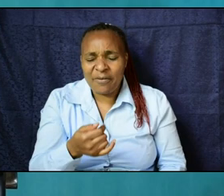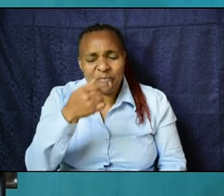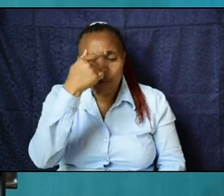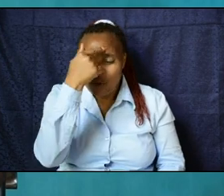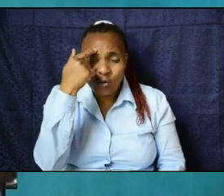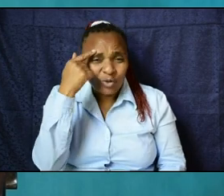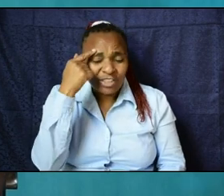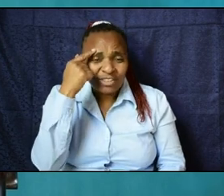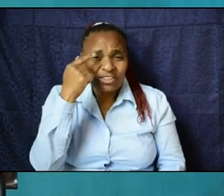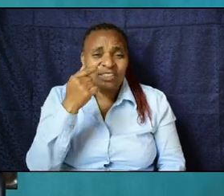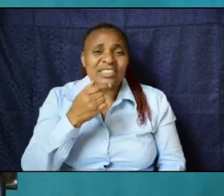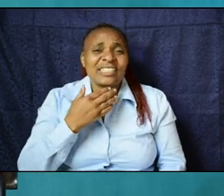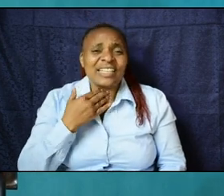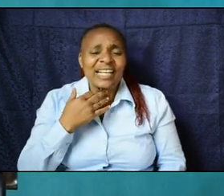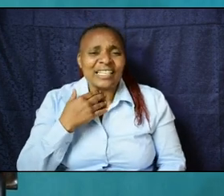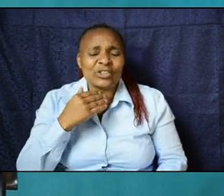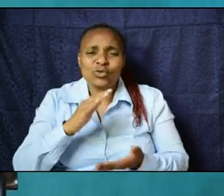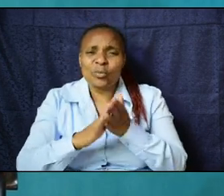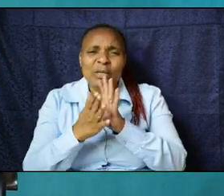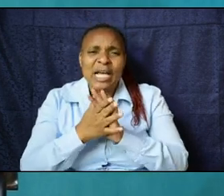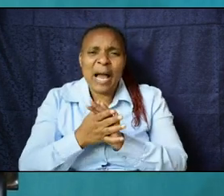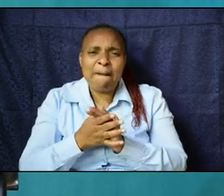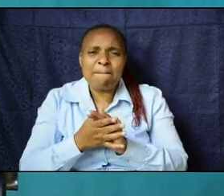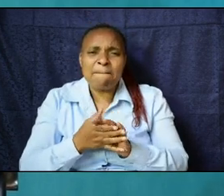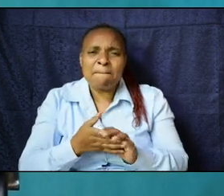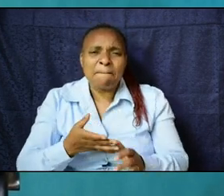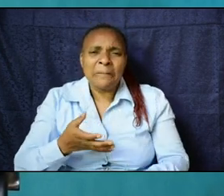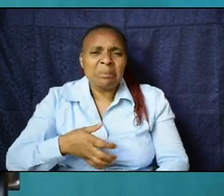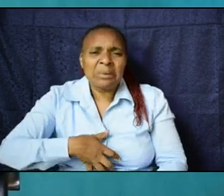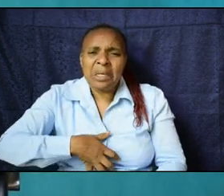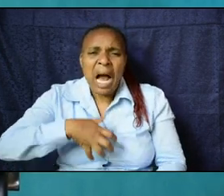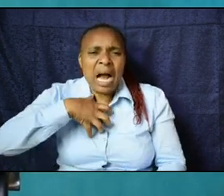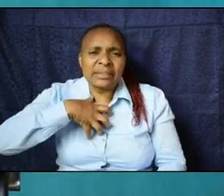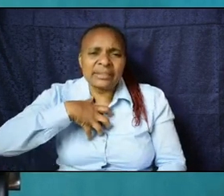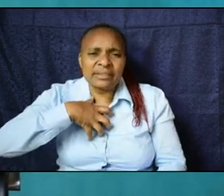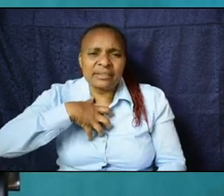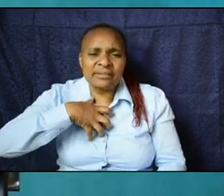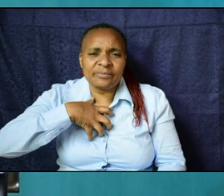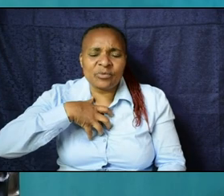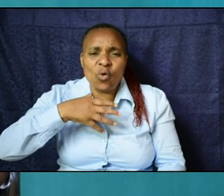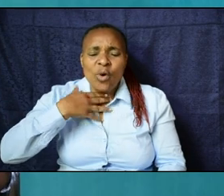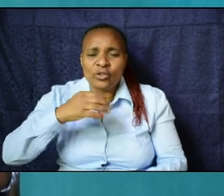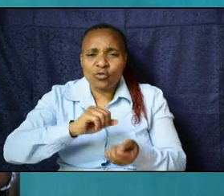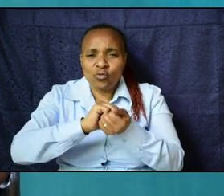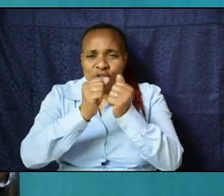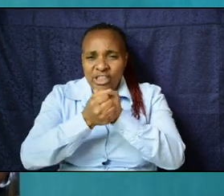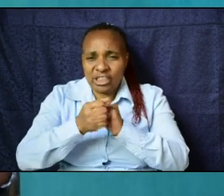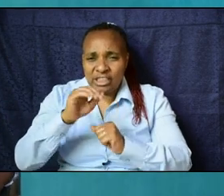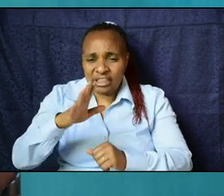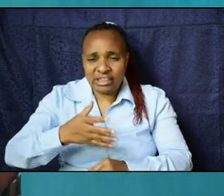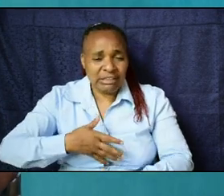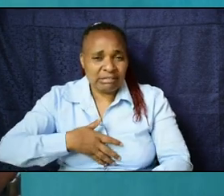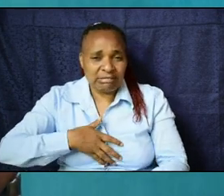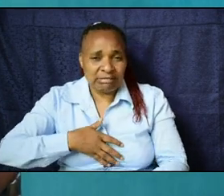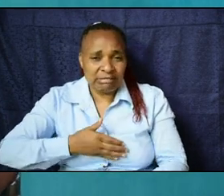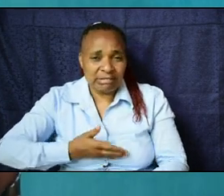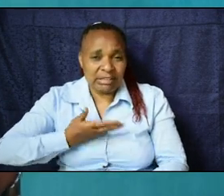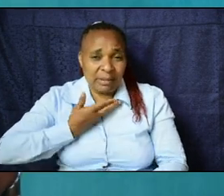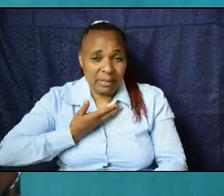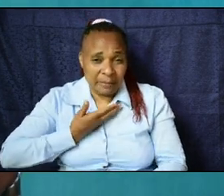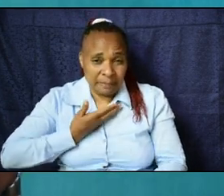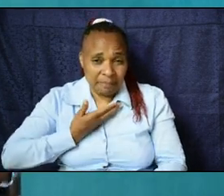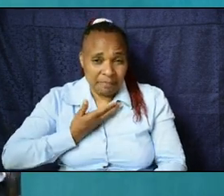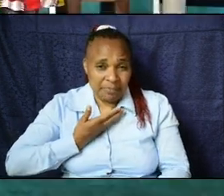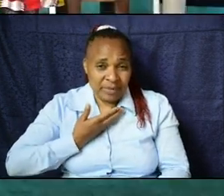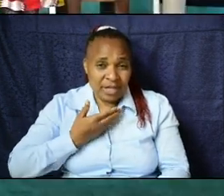Because he gets angry quickly. Mm-hmm. Yeah, so I'd like to change his temper. Yeah. Is there something you